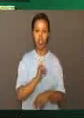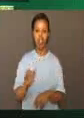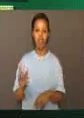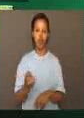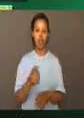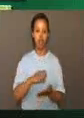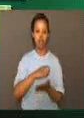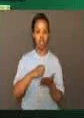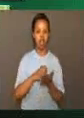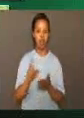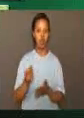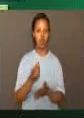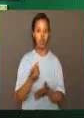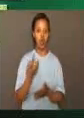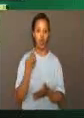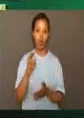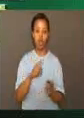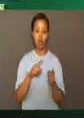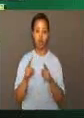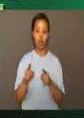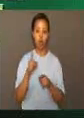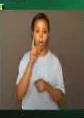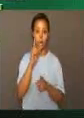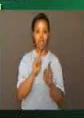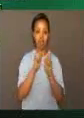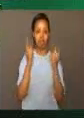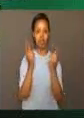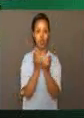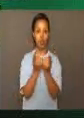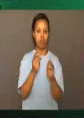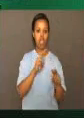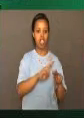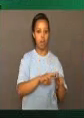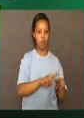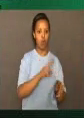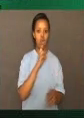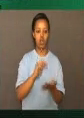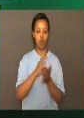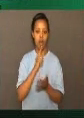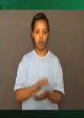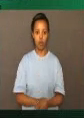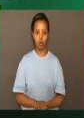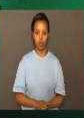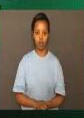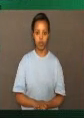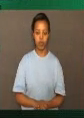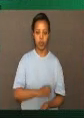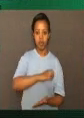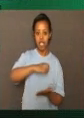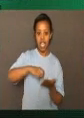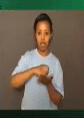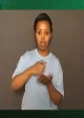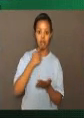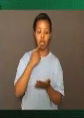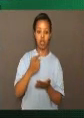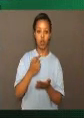elements or in the same column called a group. The elements